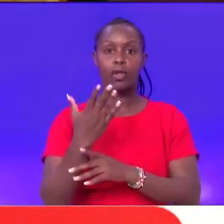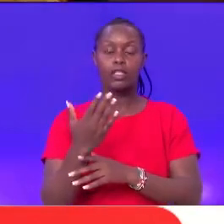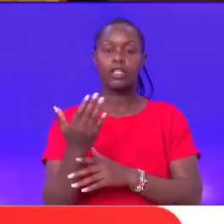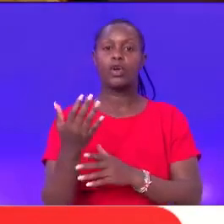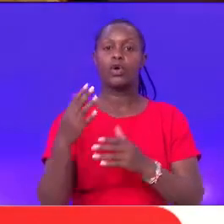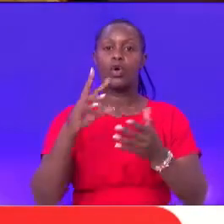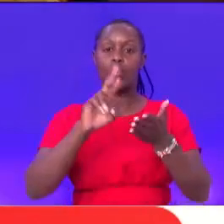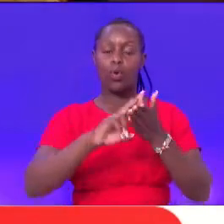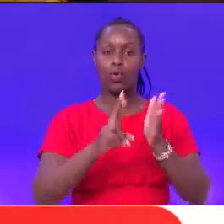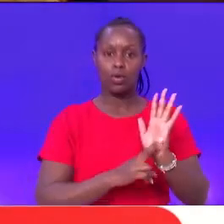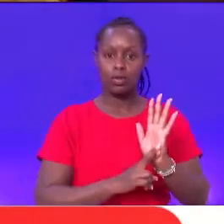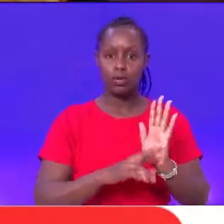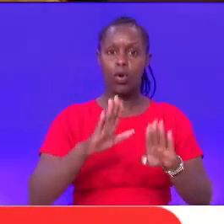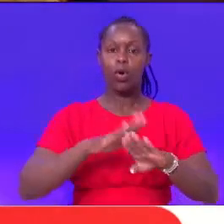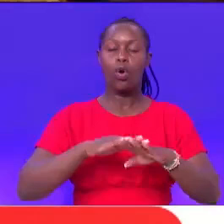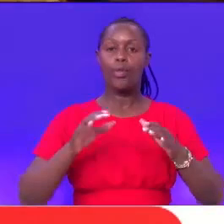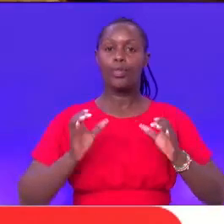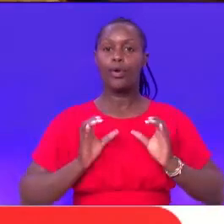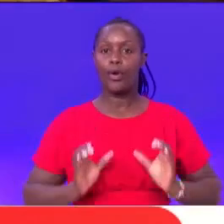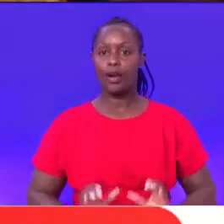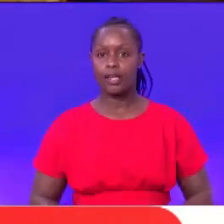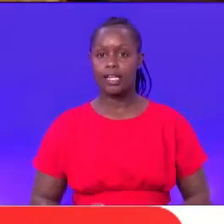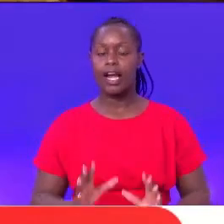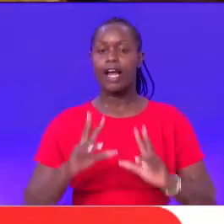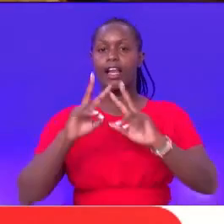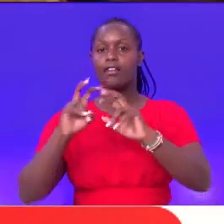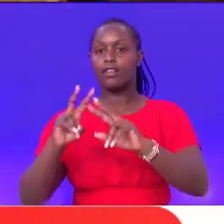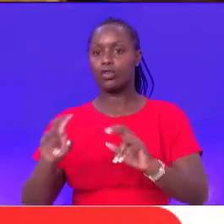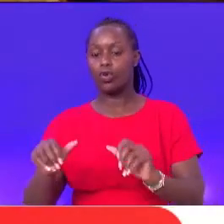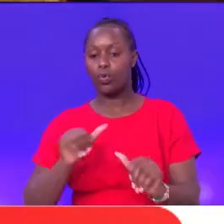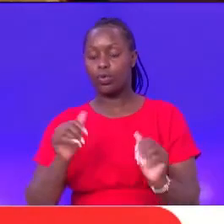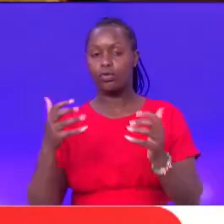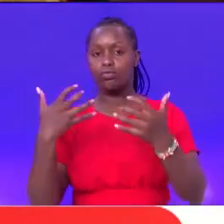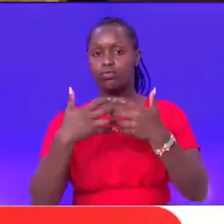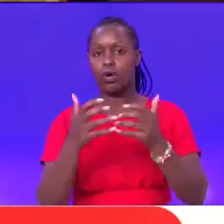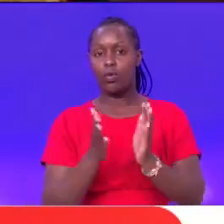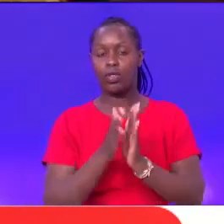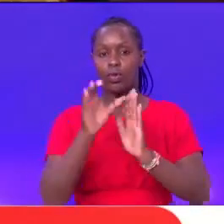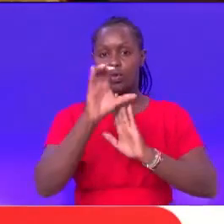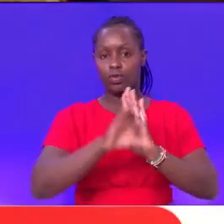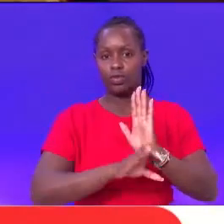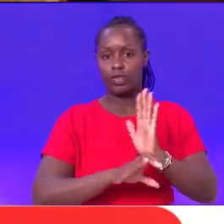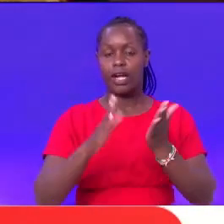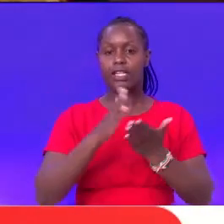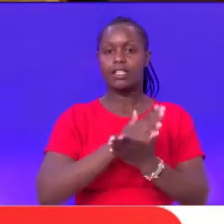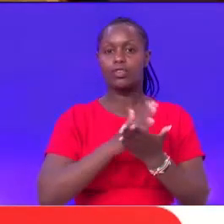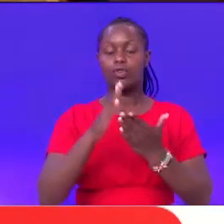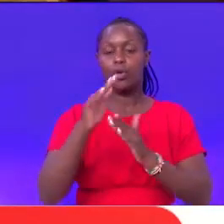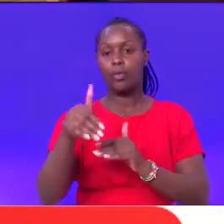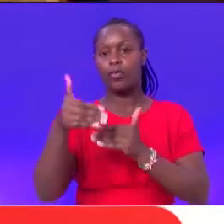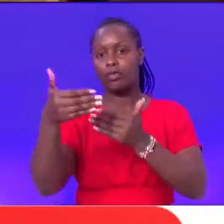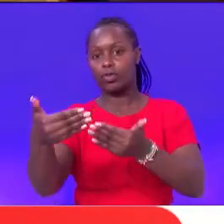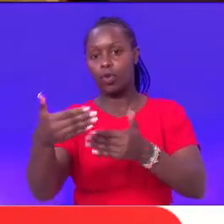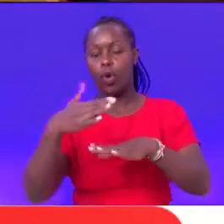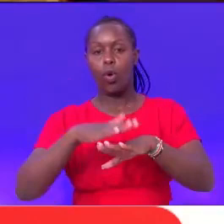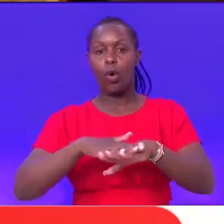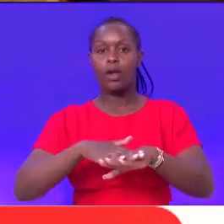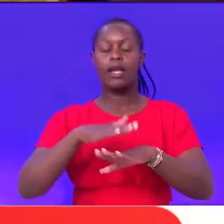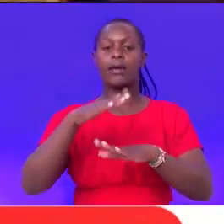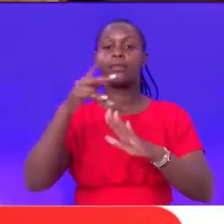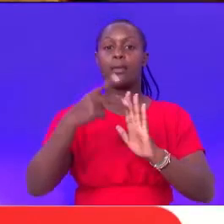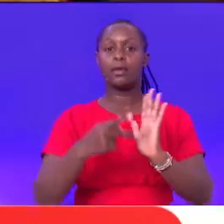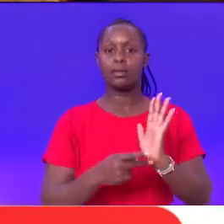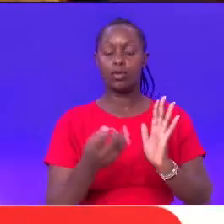of its investigation, which accord with existing constitutional and statutory provisions on the principles of natural